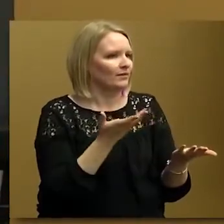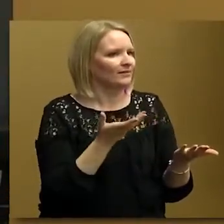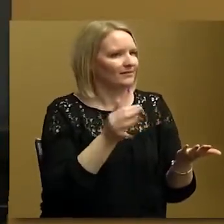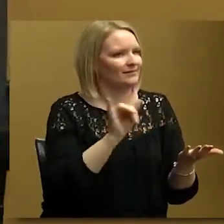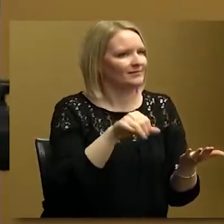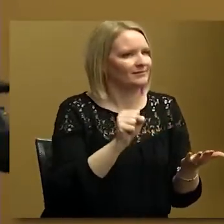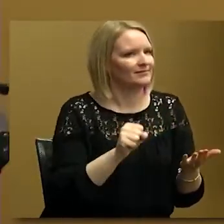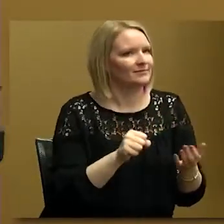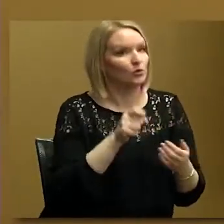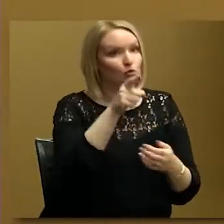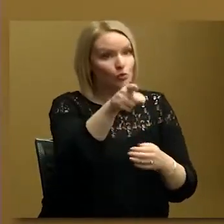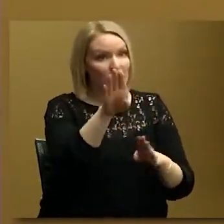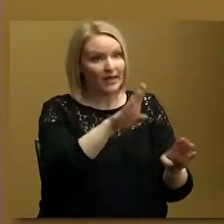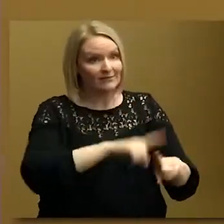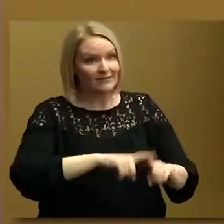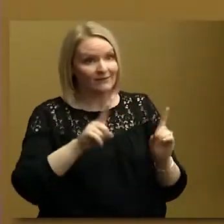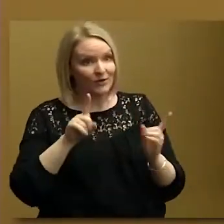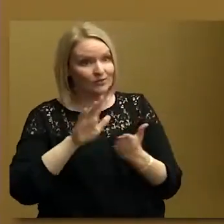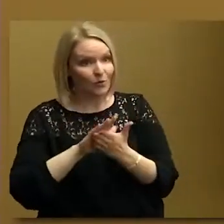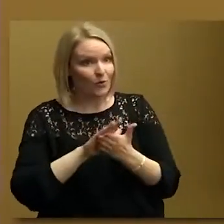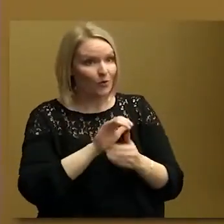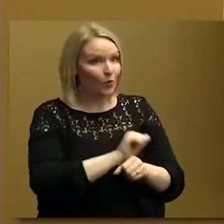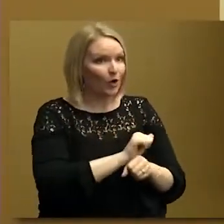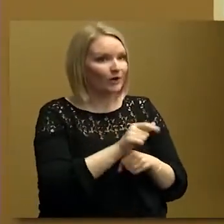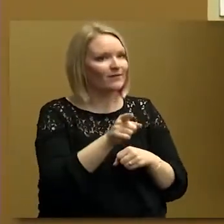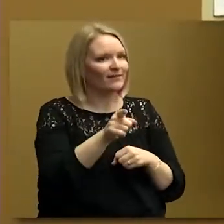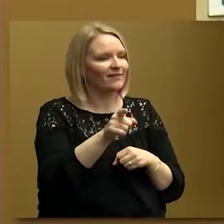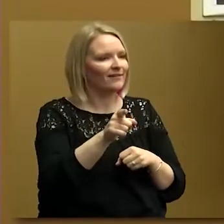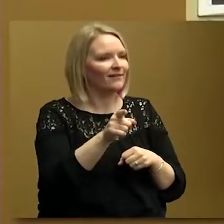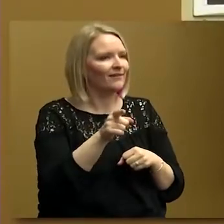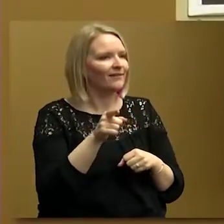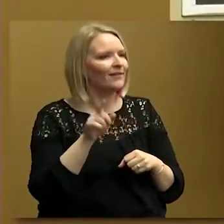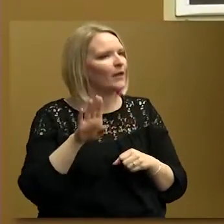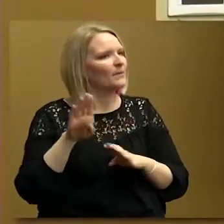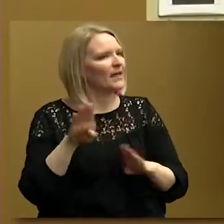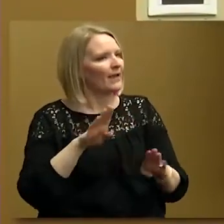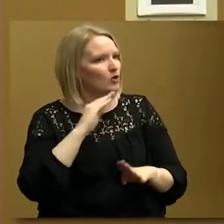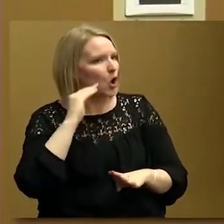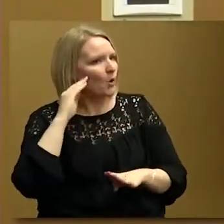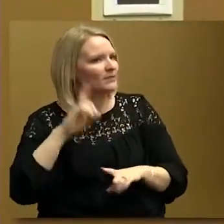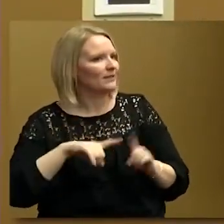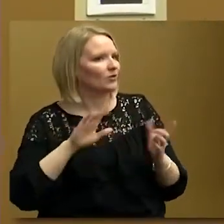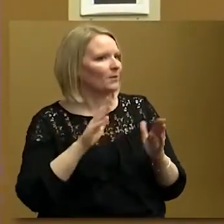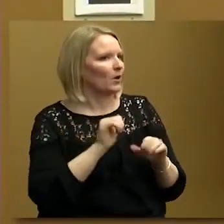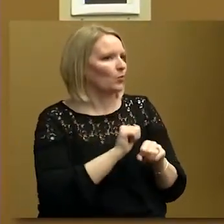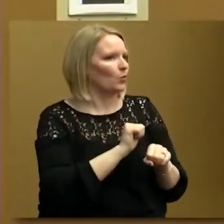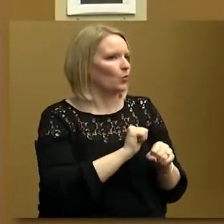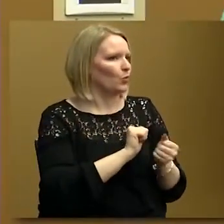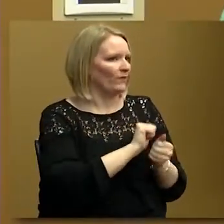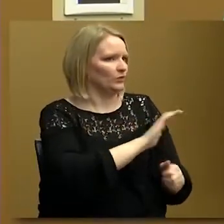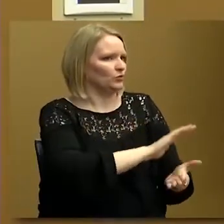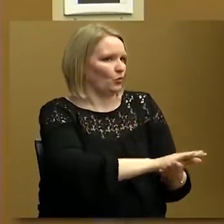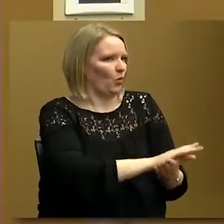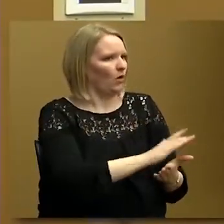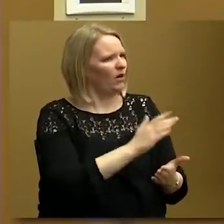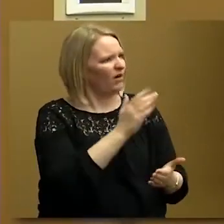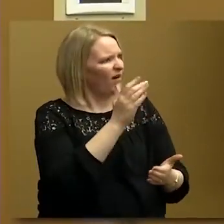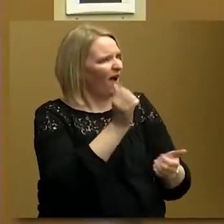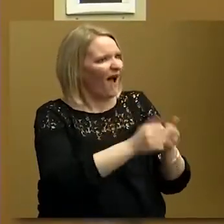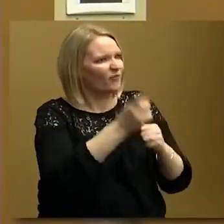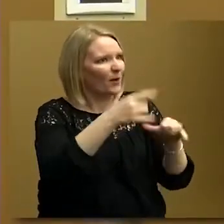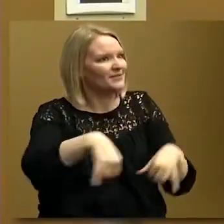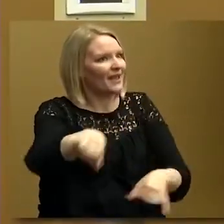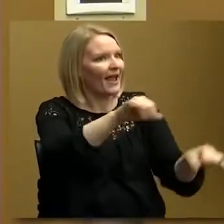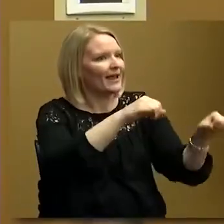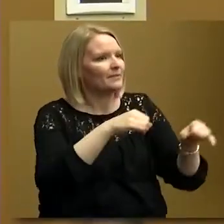do, don't you? She said because they act different at home. Don't we all? I act differently